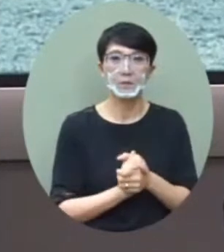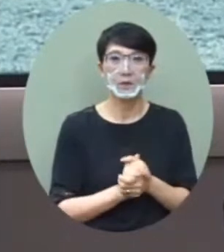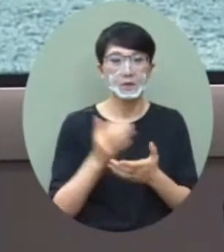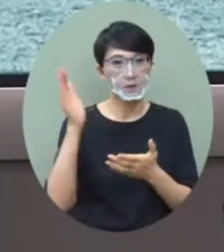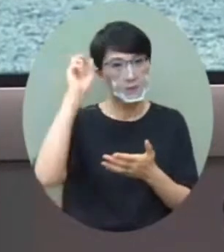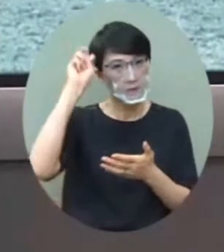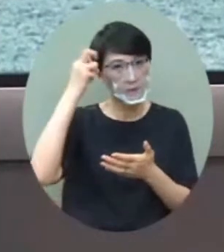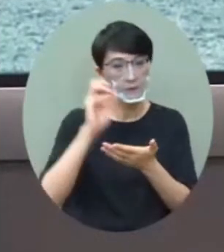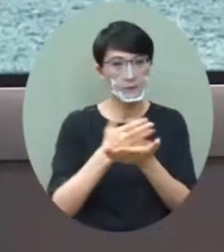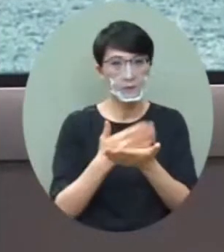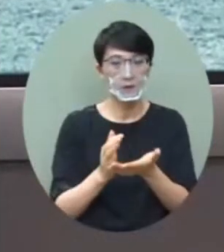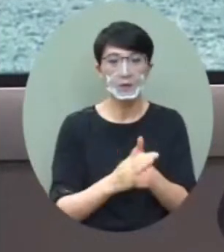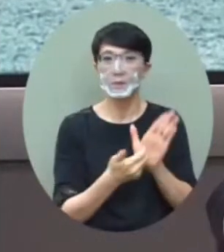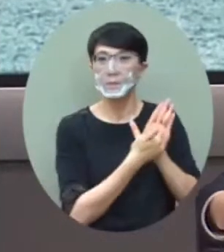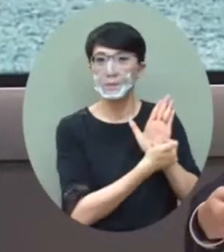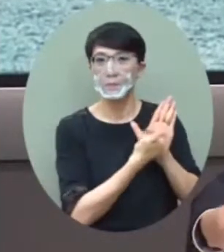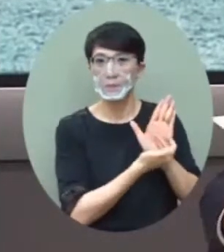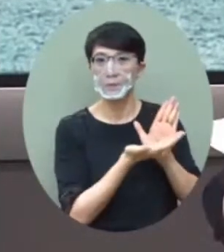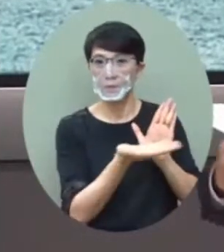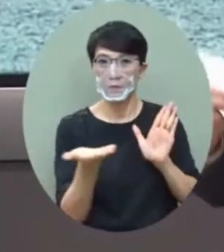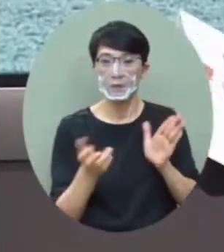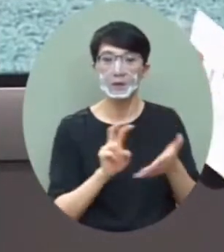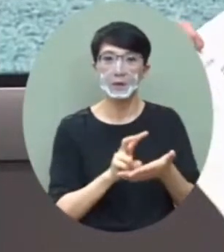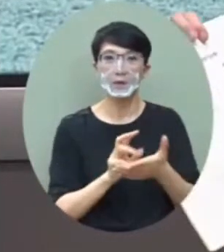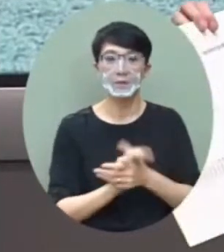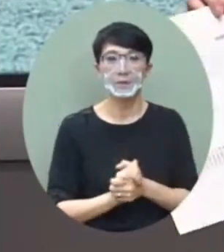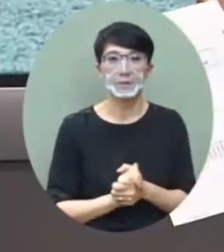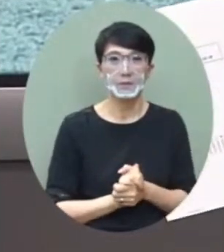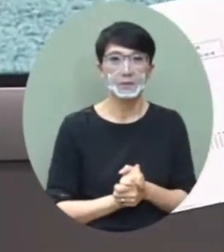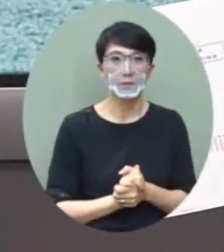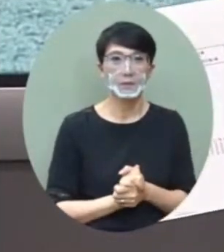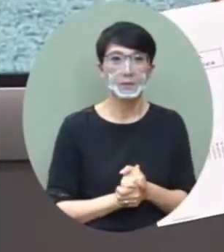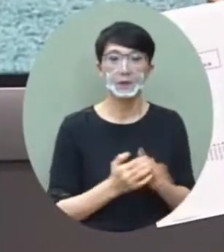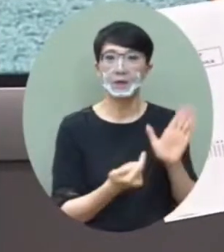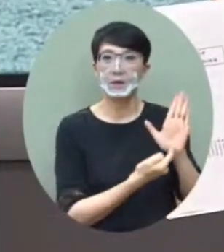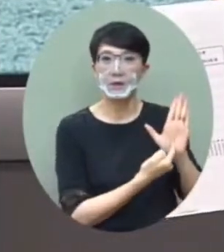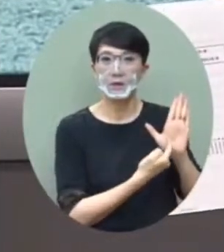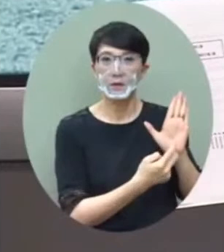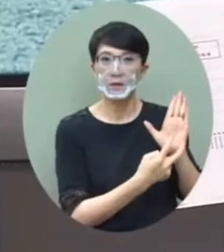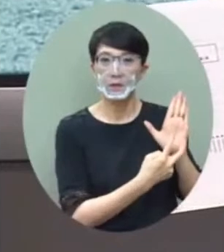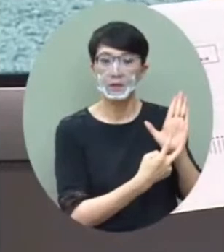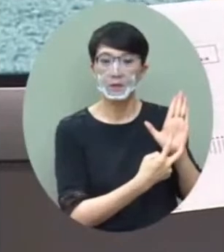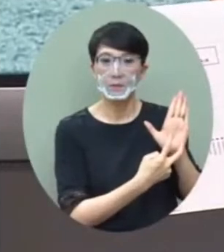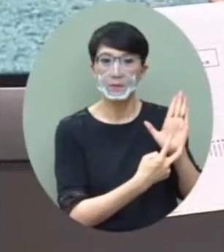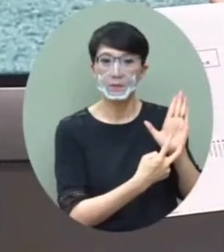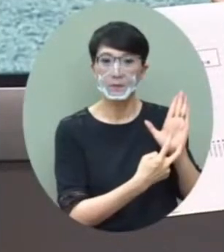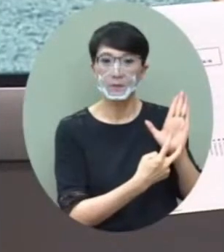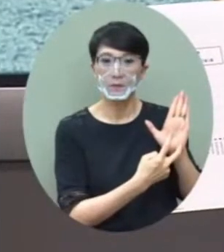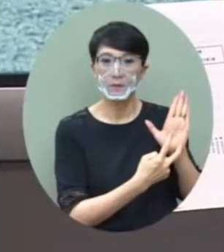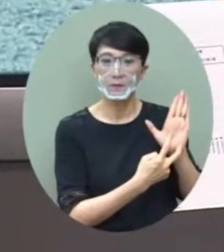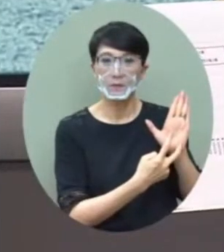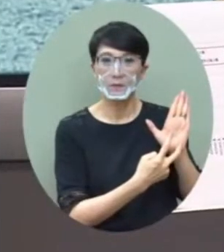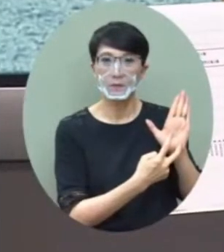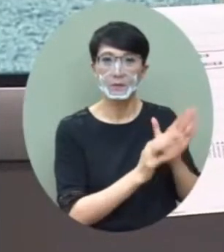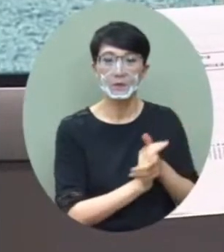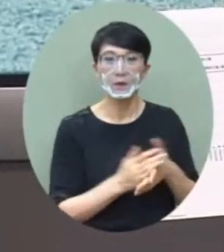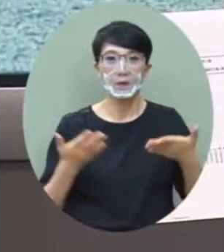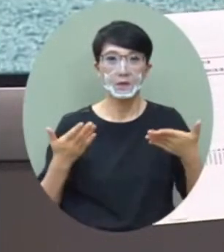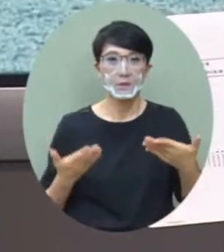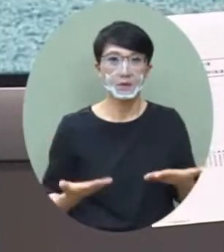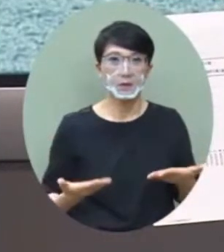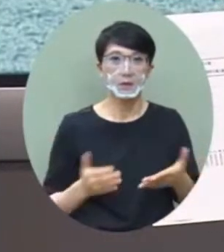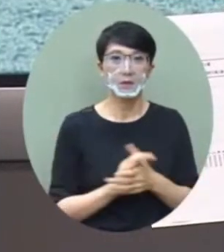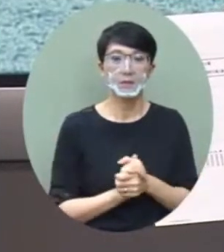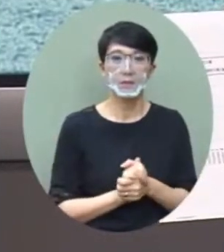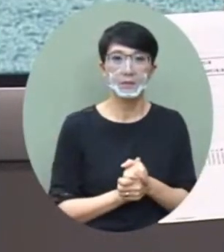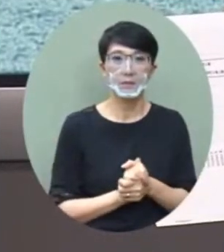deadline is the 14th of March, midnight. Let me show you some analysis of data reported to us.